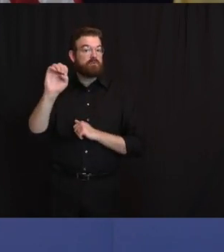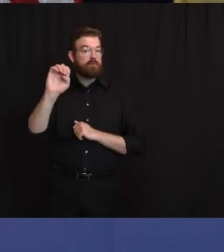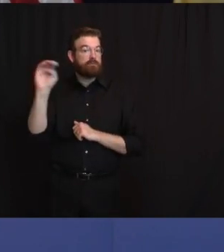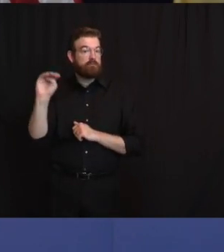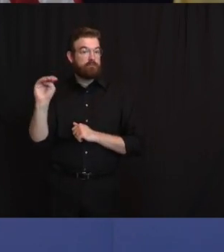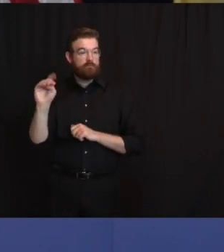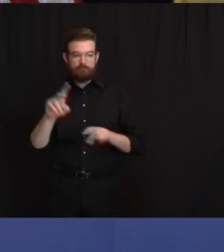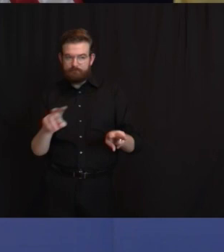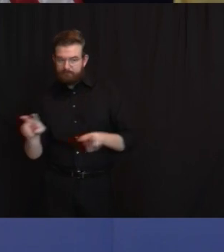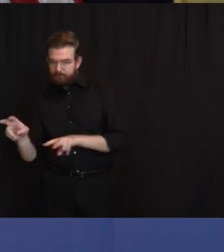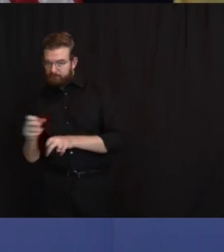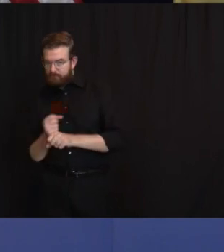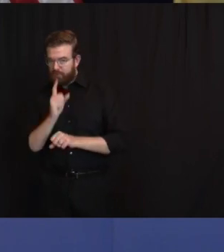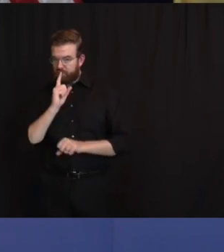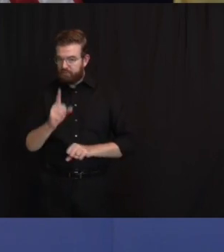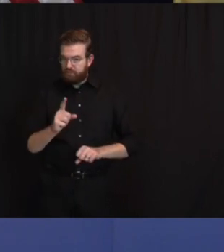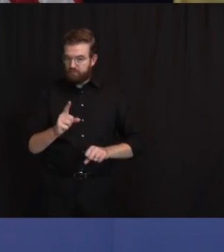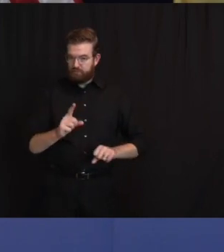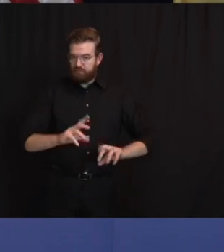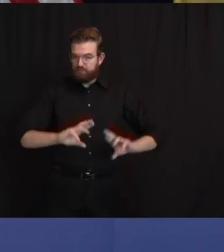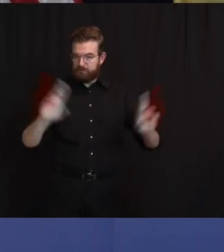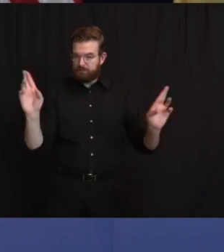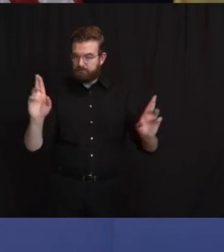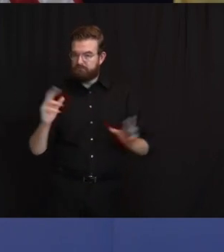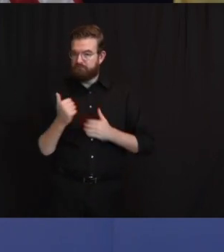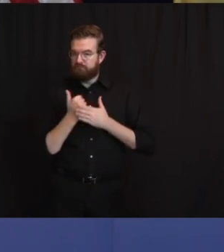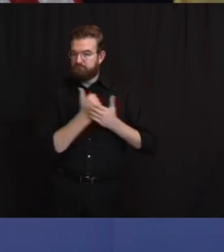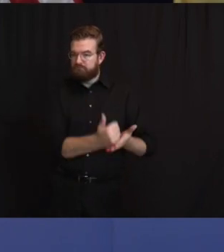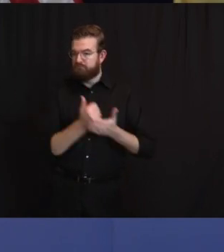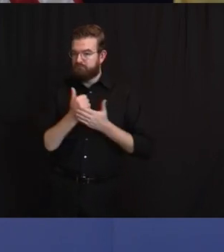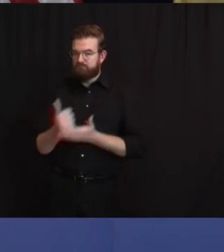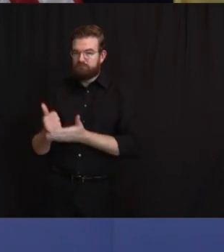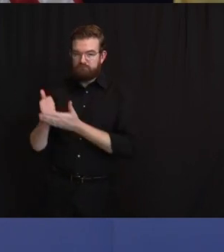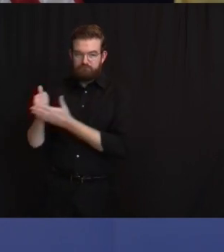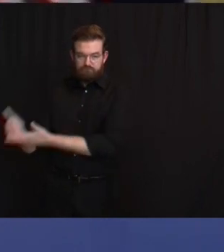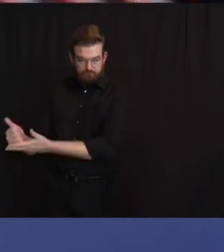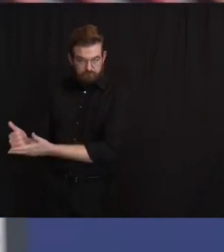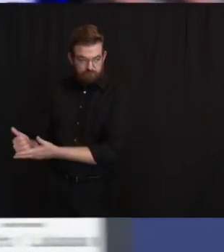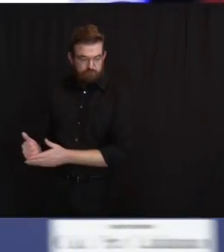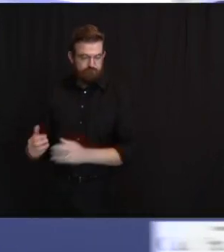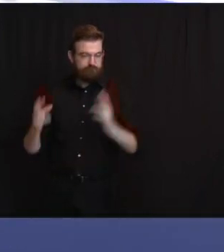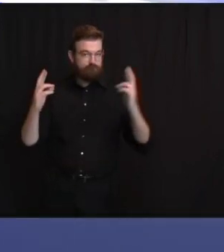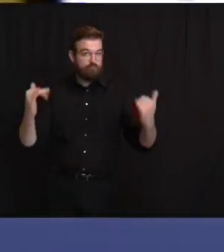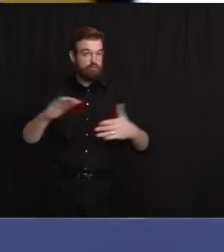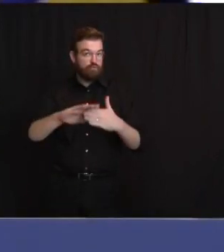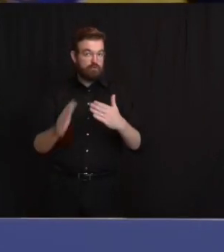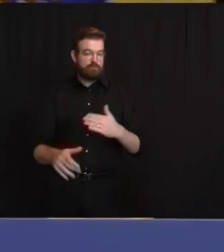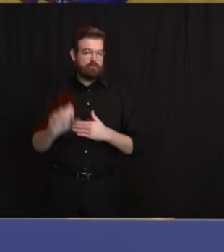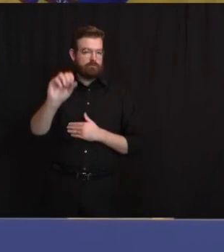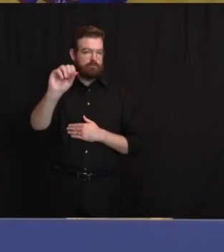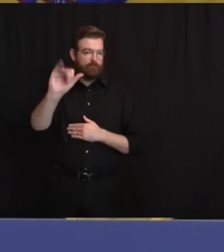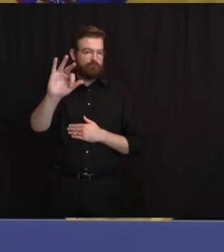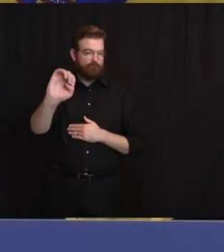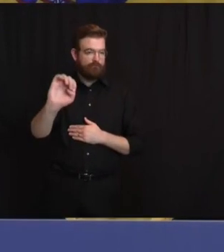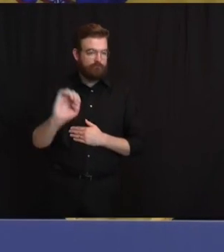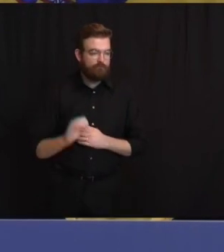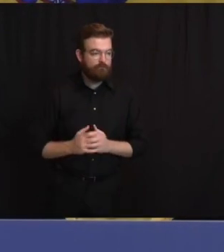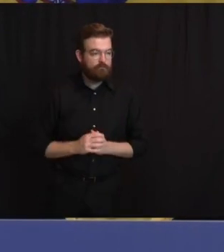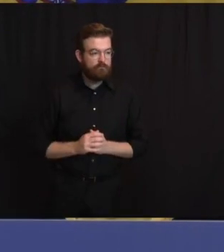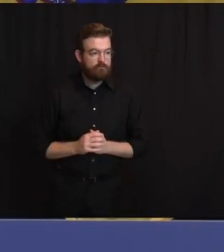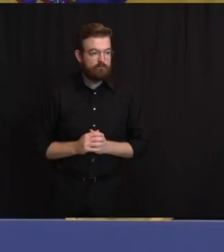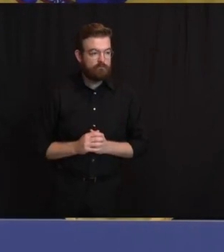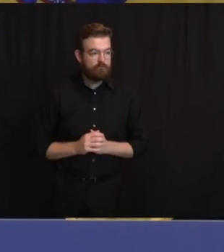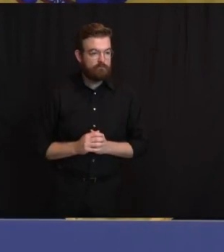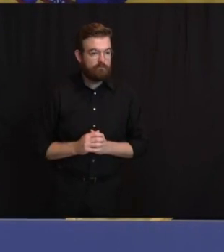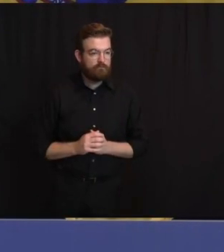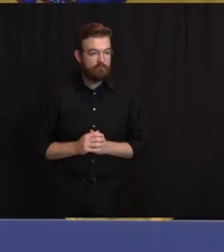need be. And we're just praying for a safe weekend, Gov. And Pat, we've said it before, and we were talking about